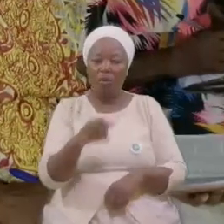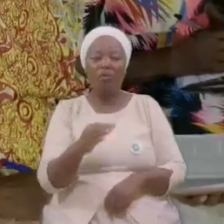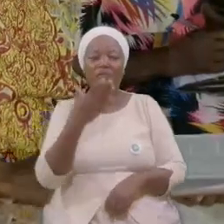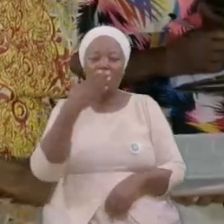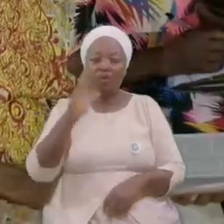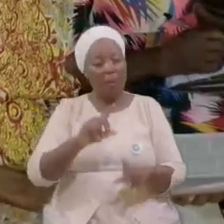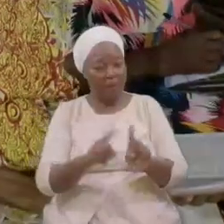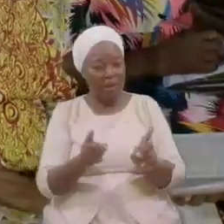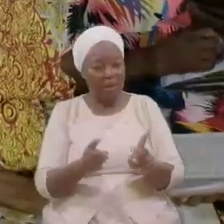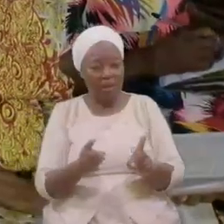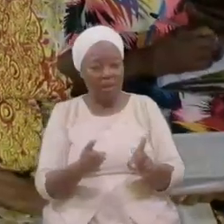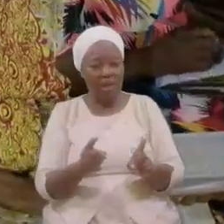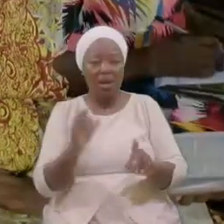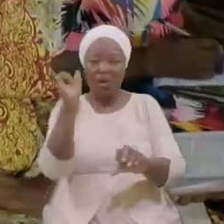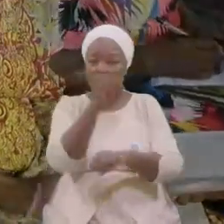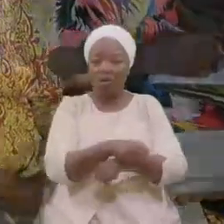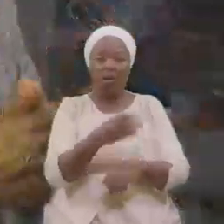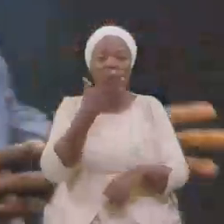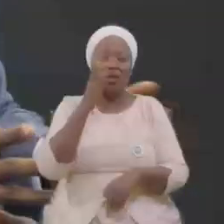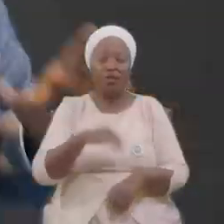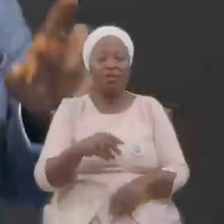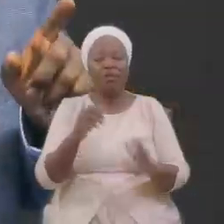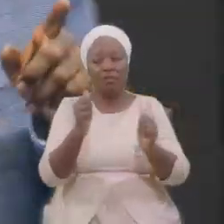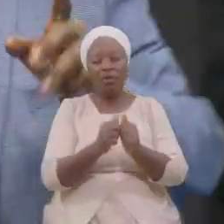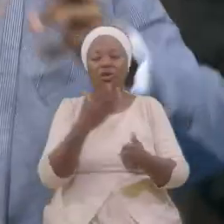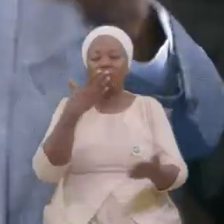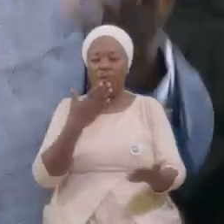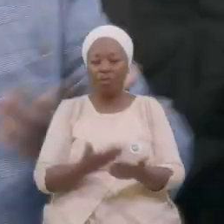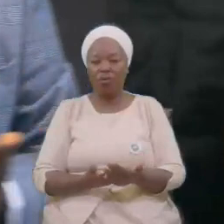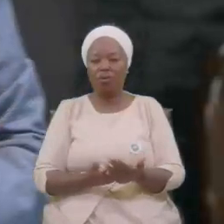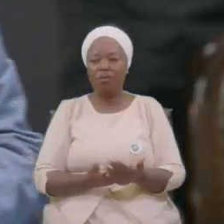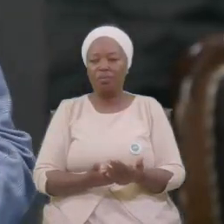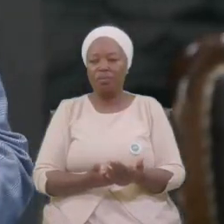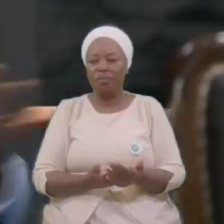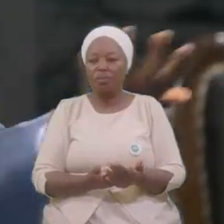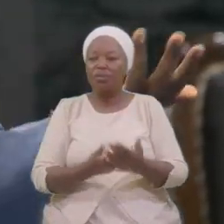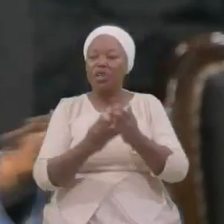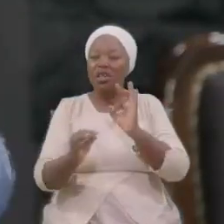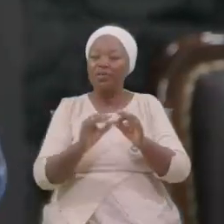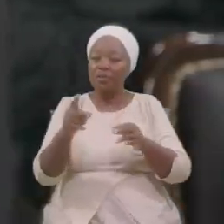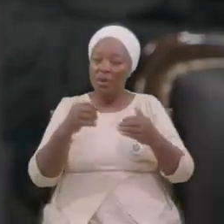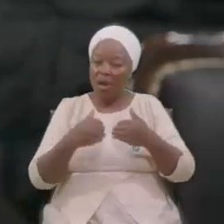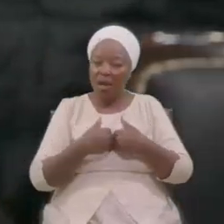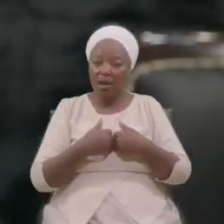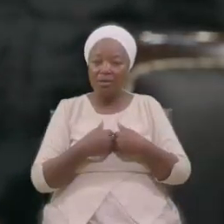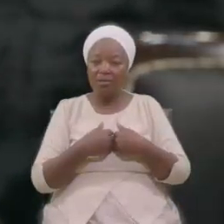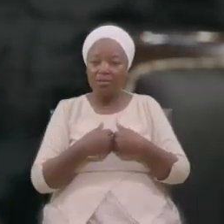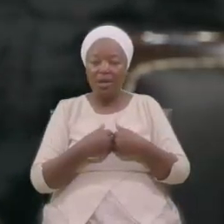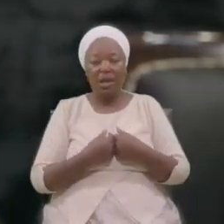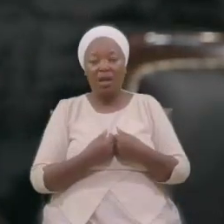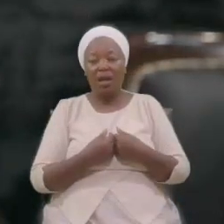but overcome evil with good. If you have had any blessing